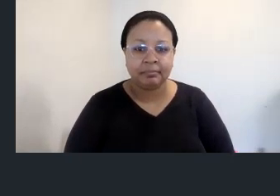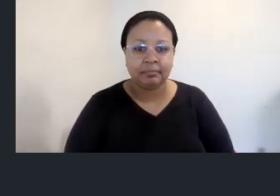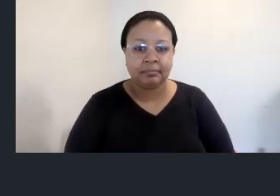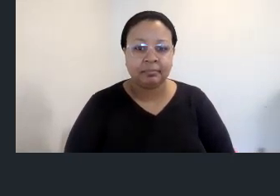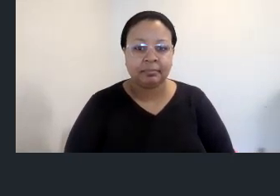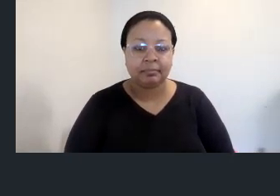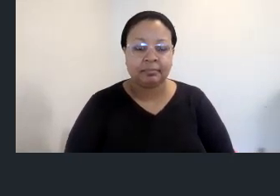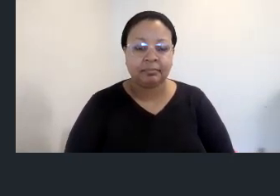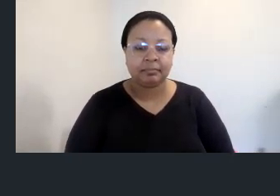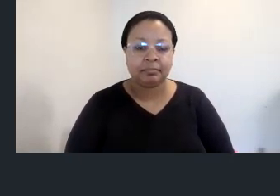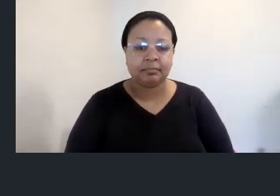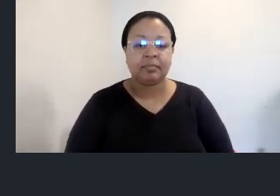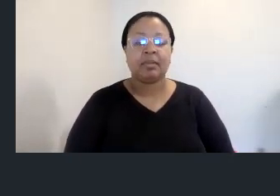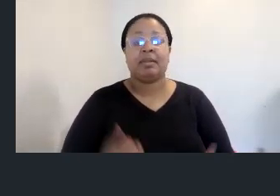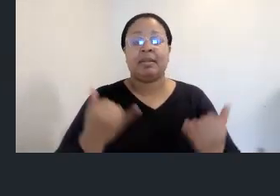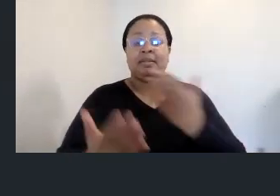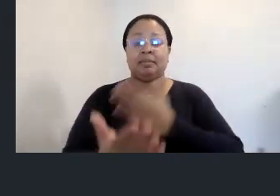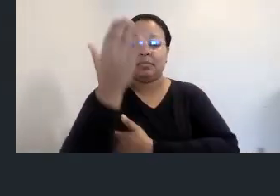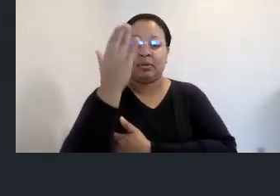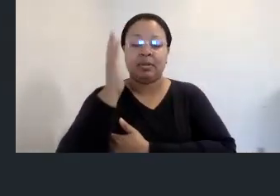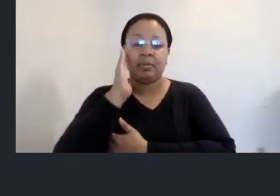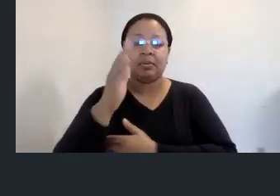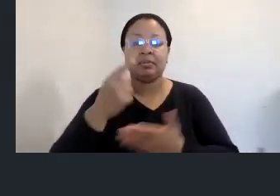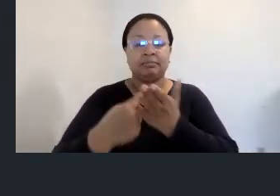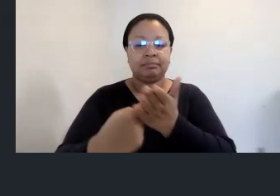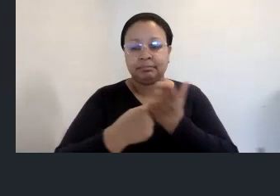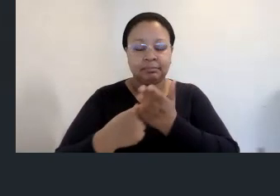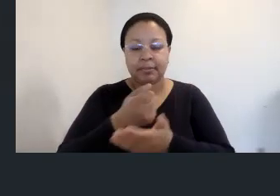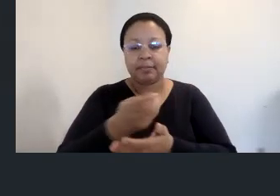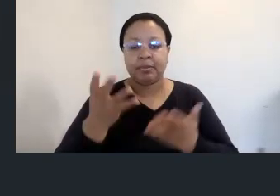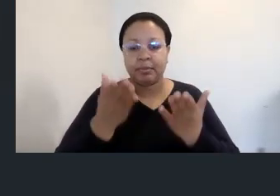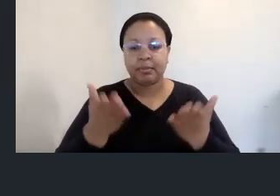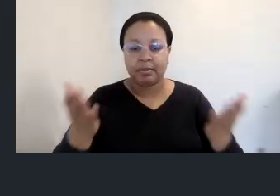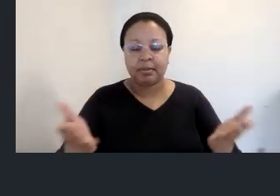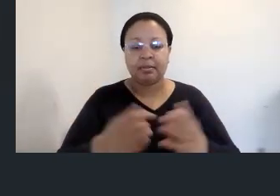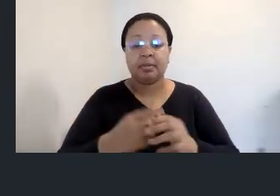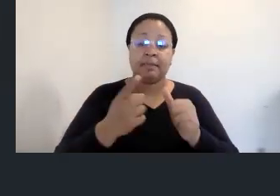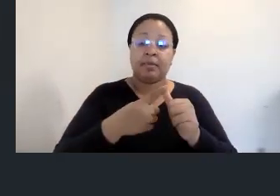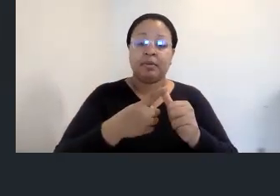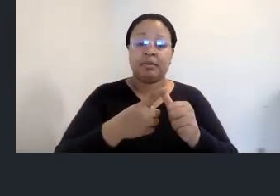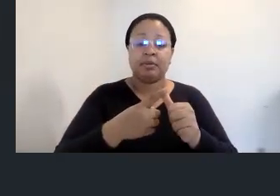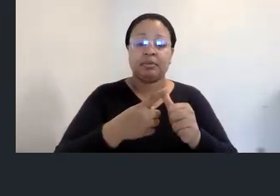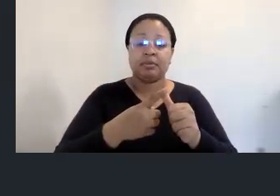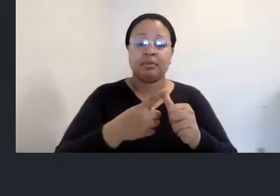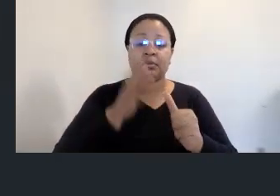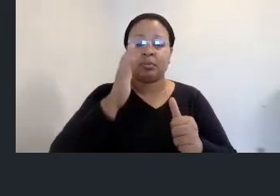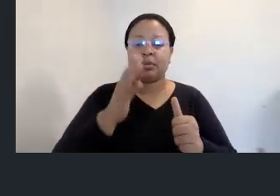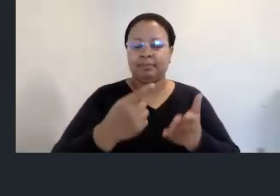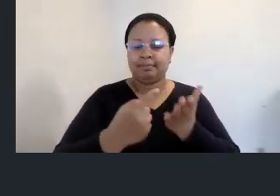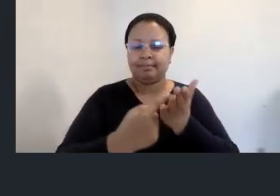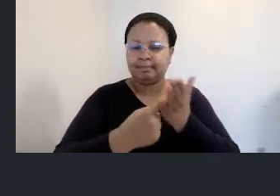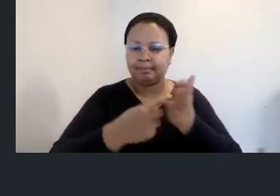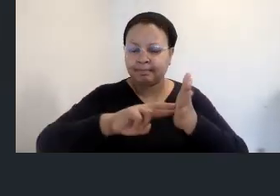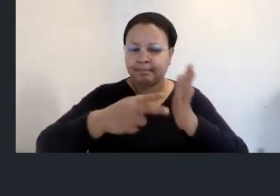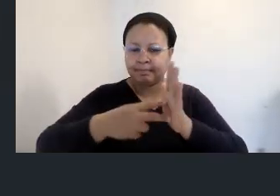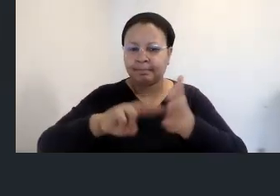So this morning we're going to cover a couple of different things. First, we're going to define social justice